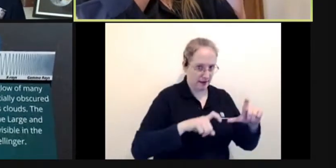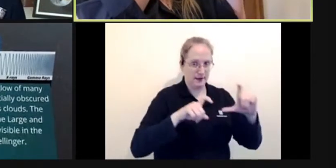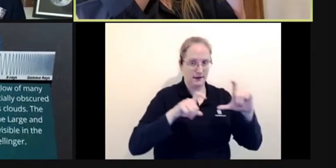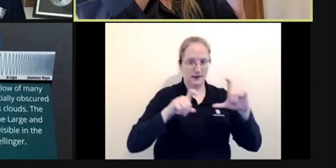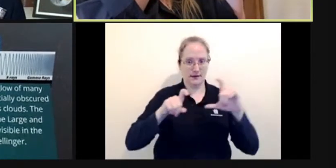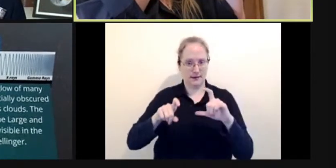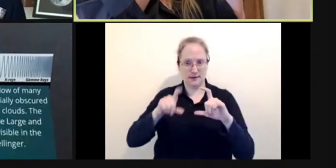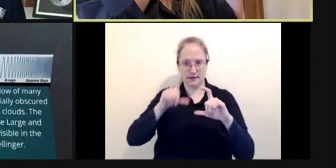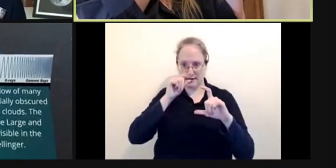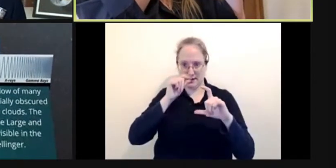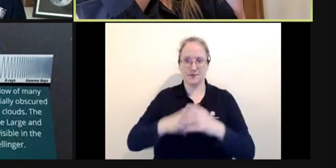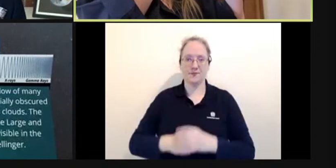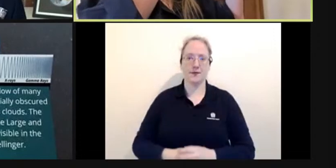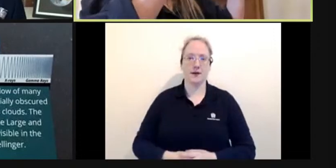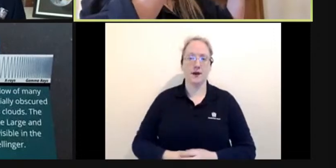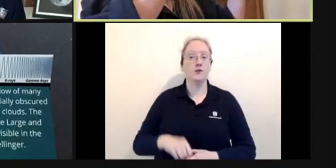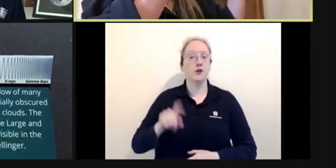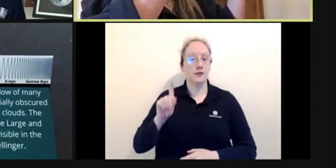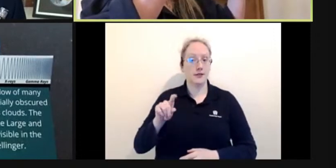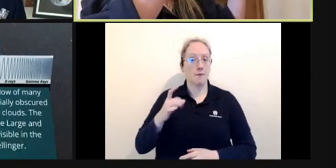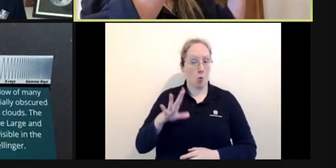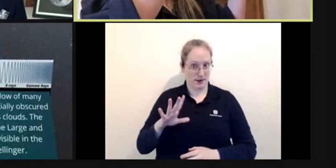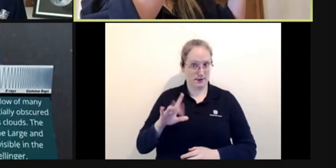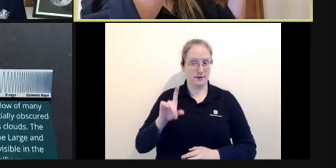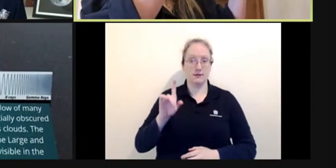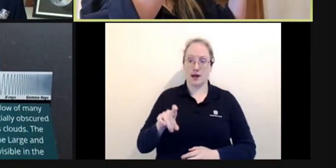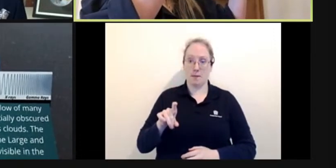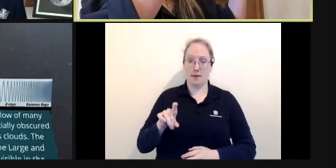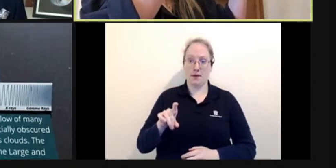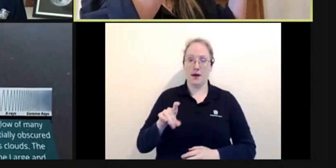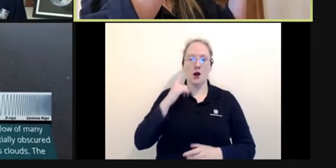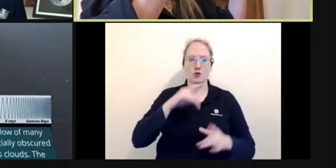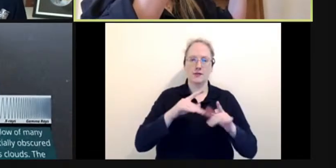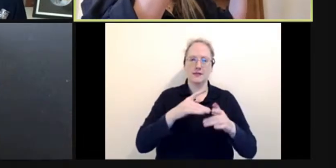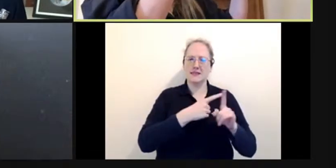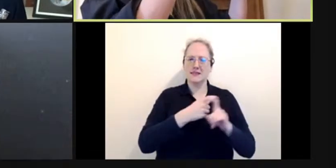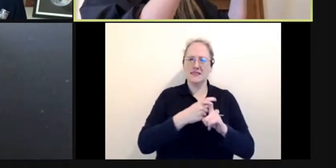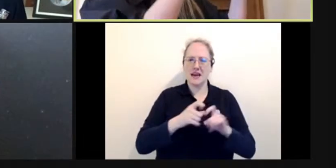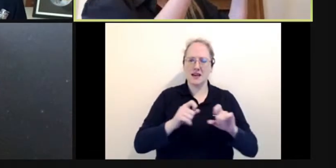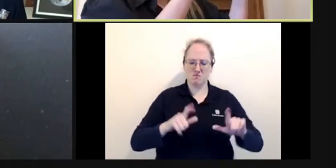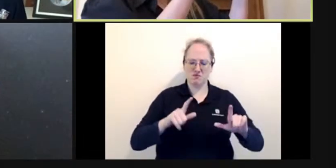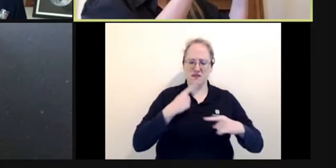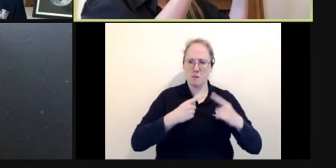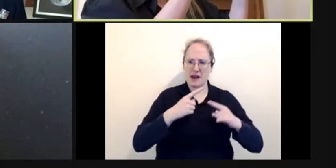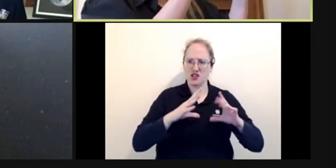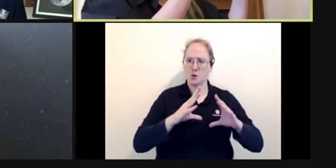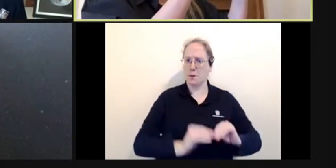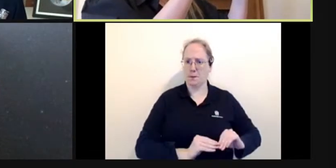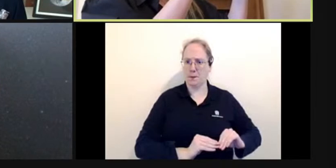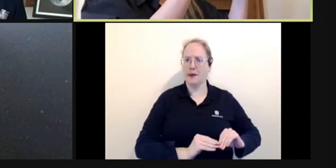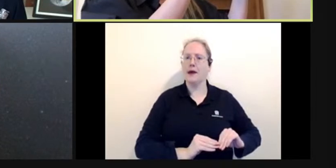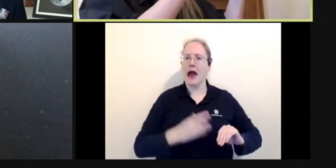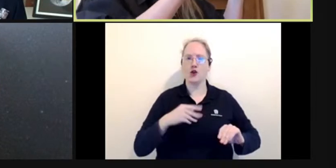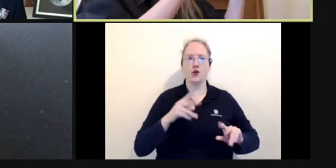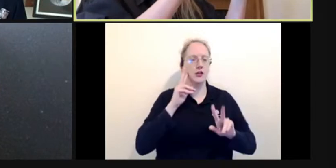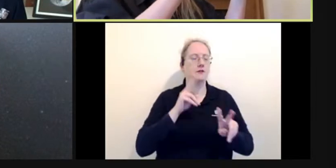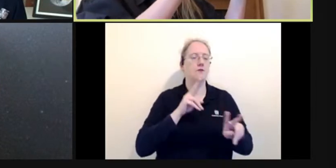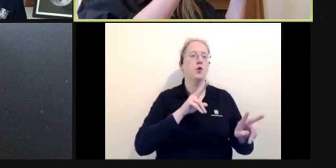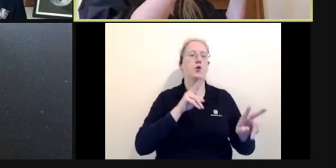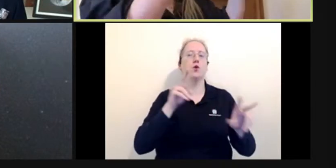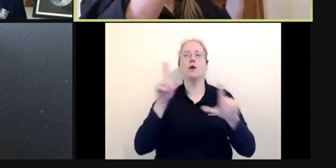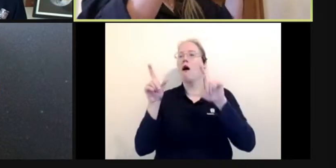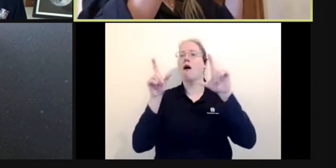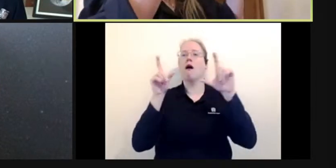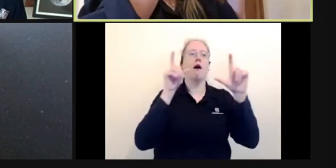just tap once, and you'll notice that the text disappears completely. So if you just want a beautiful view to be